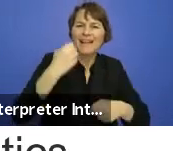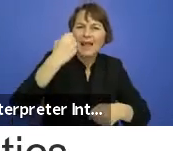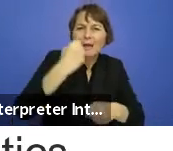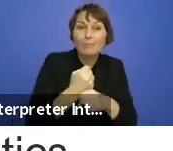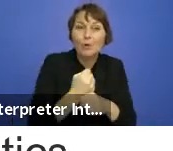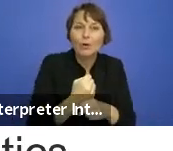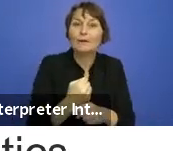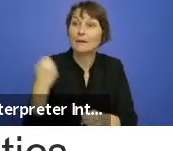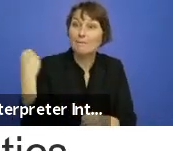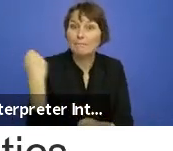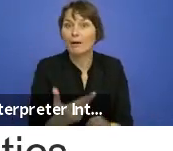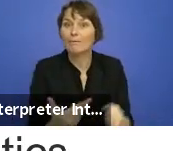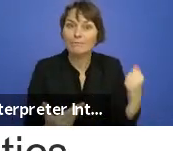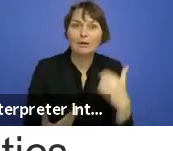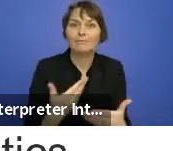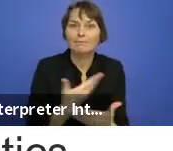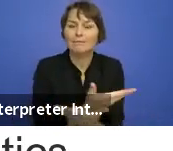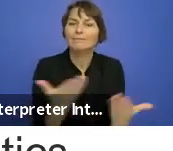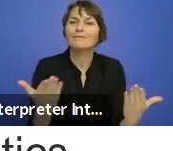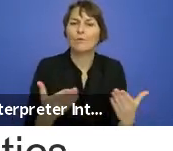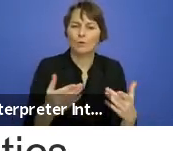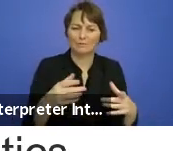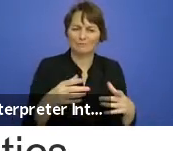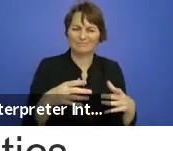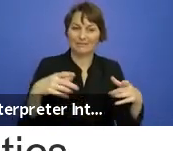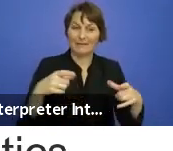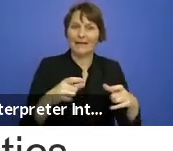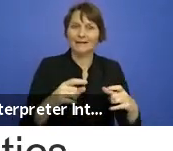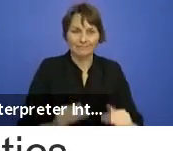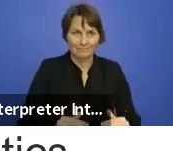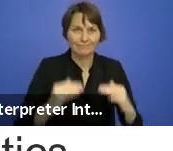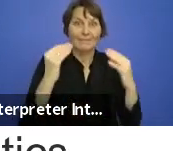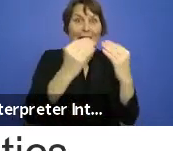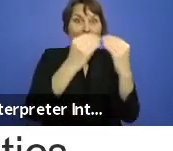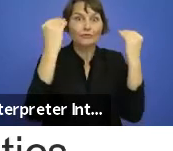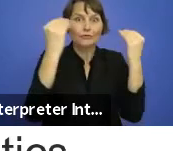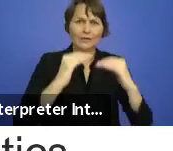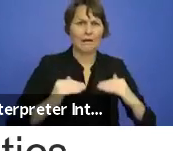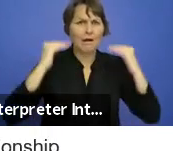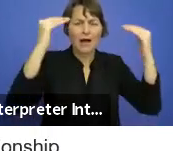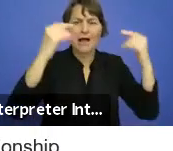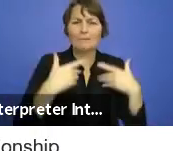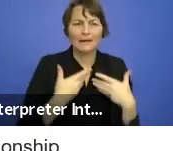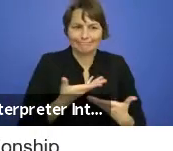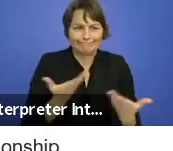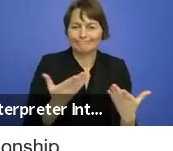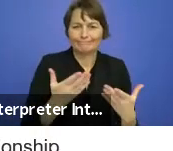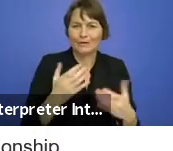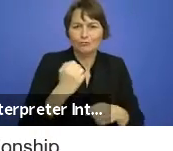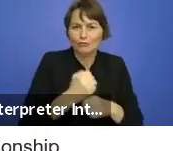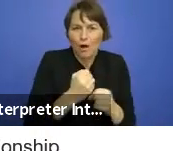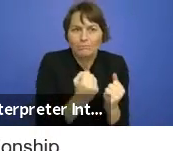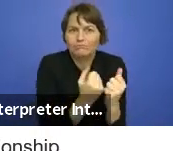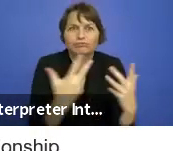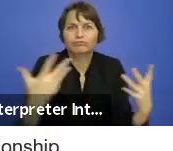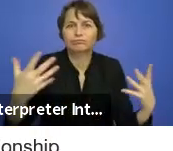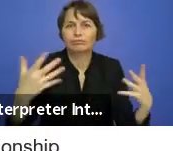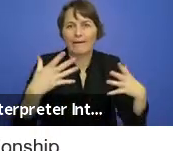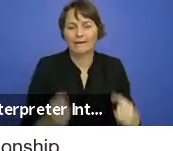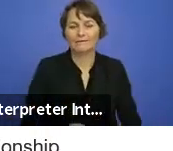for a workforce that is highly educated, as I just mentioned. Moving on towards